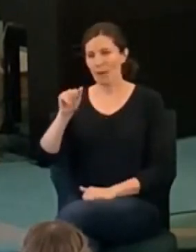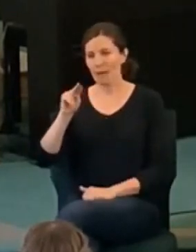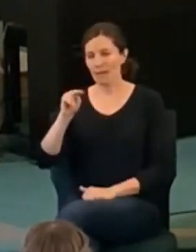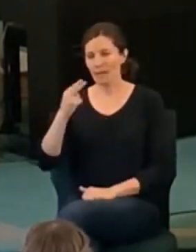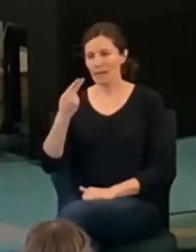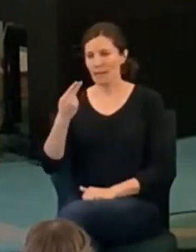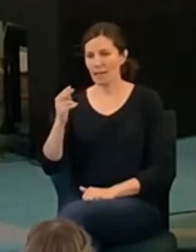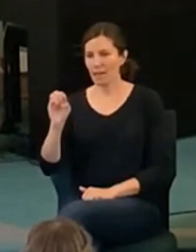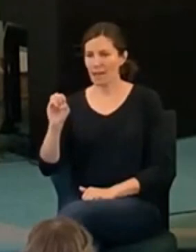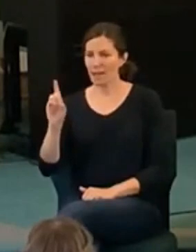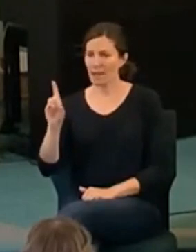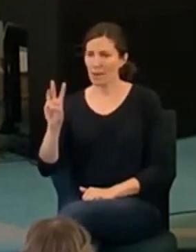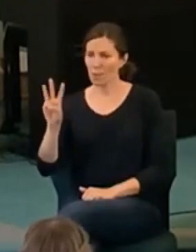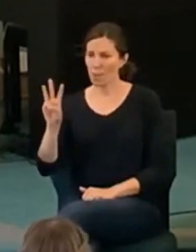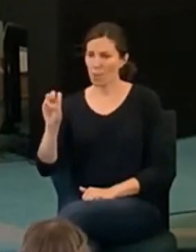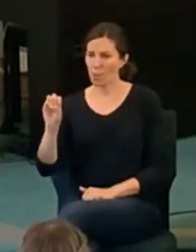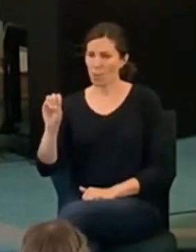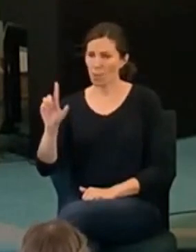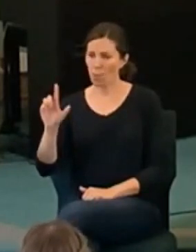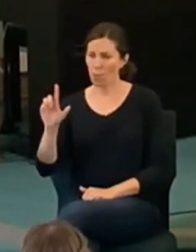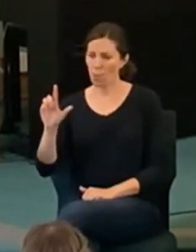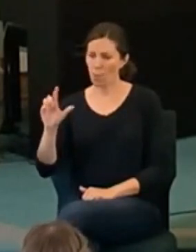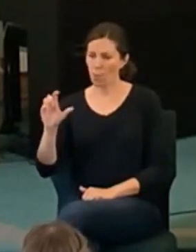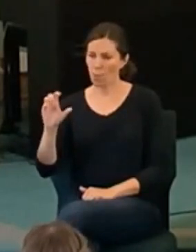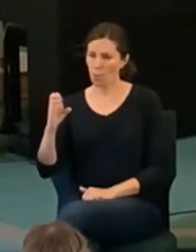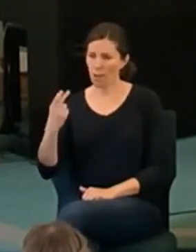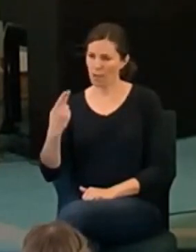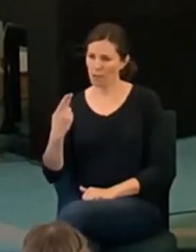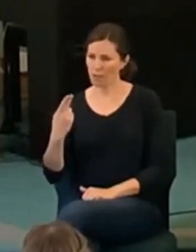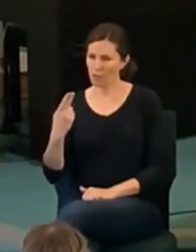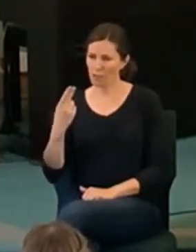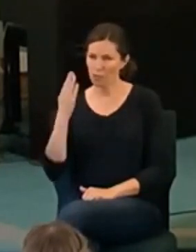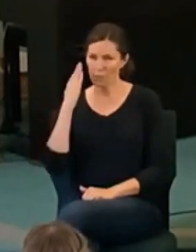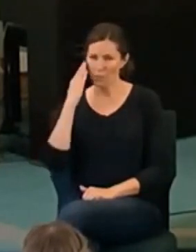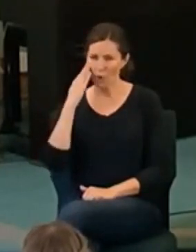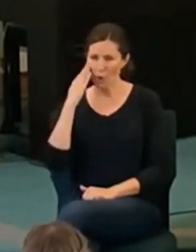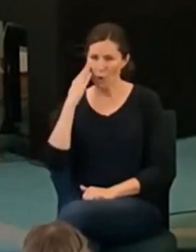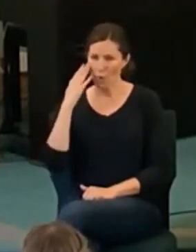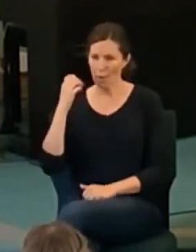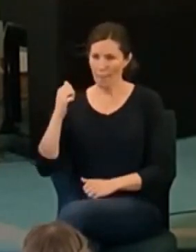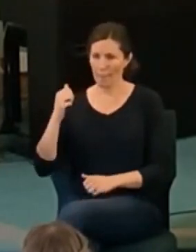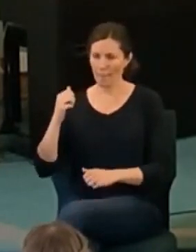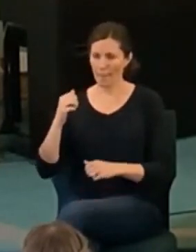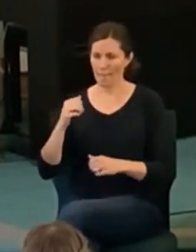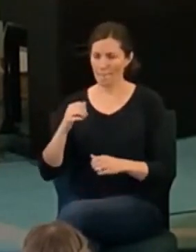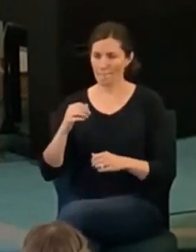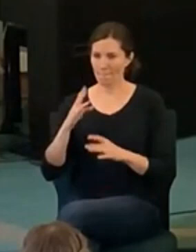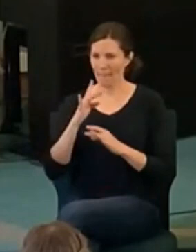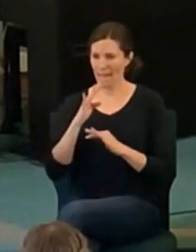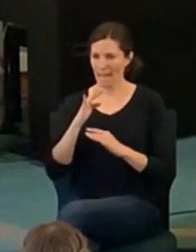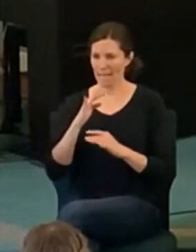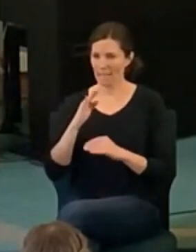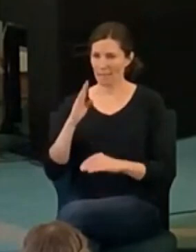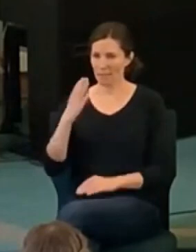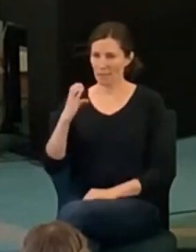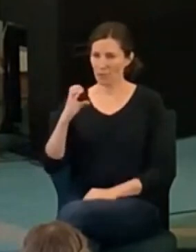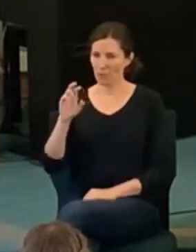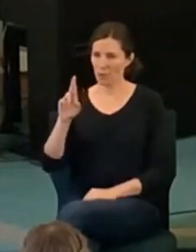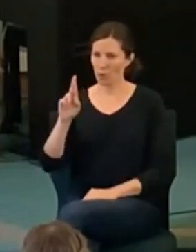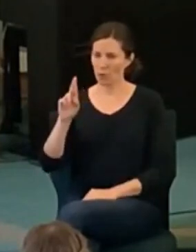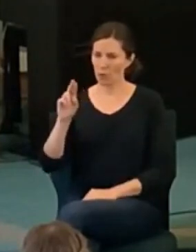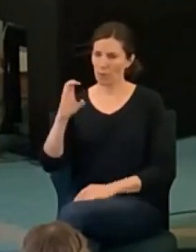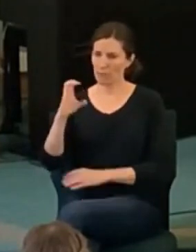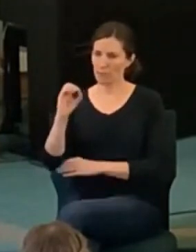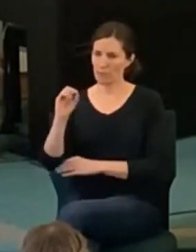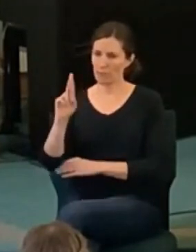It's a lesson in humility and grace and holiness we get from Jesus in this passage. As we wrap